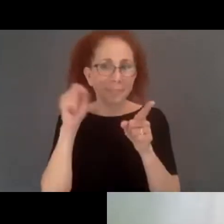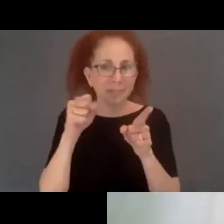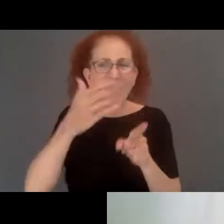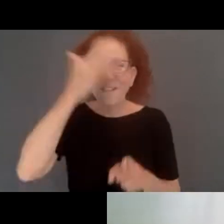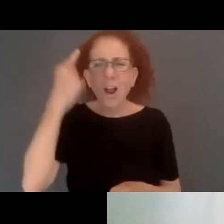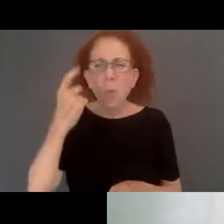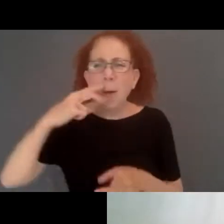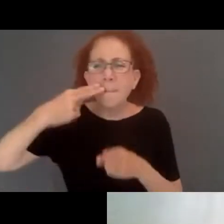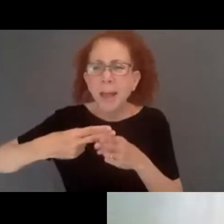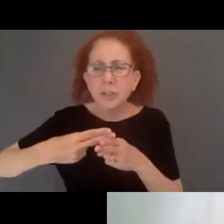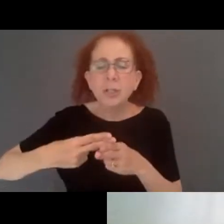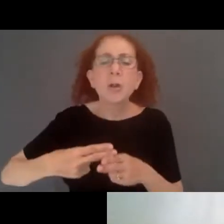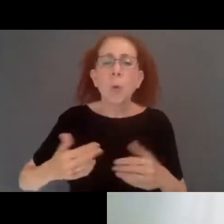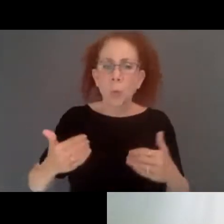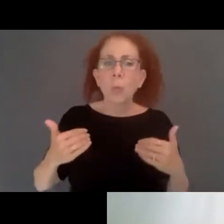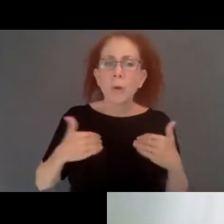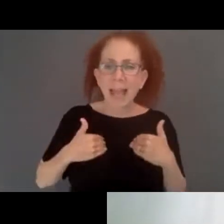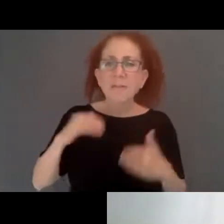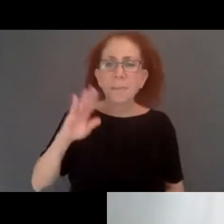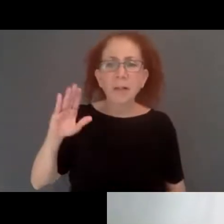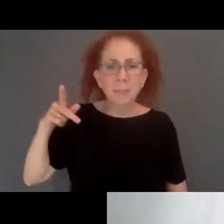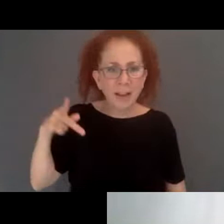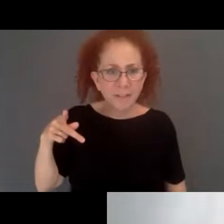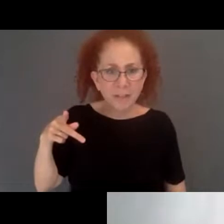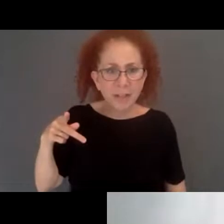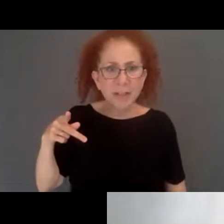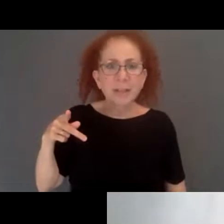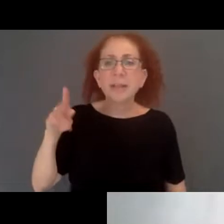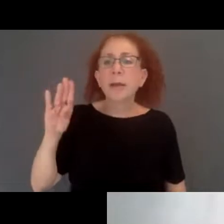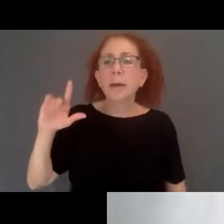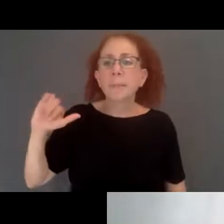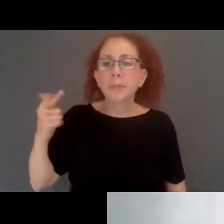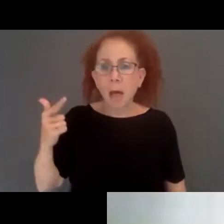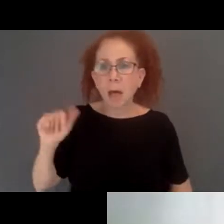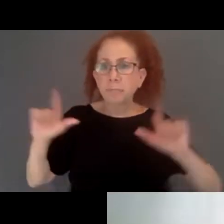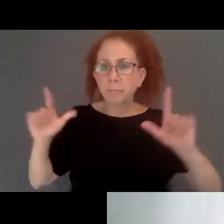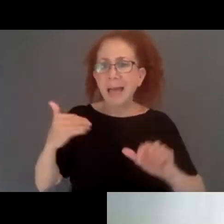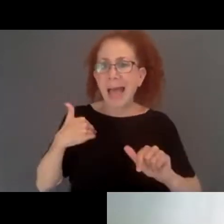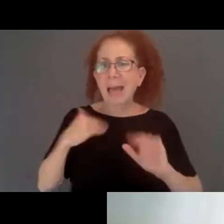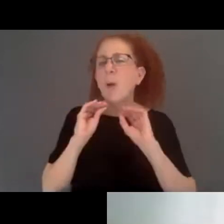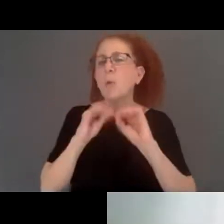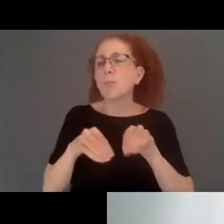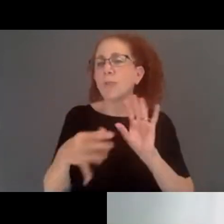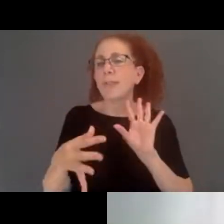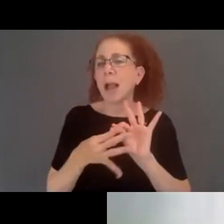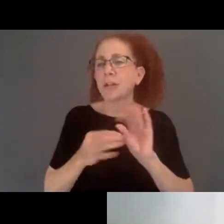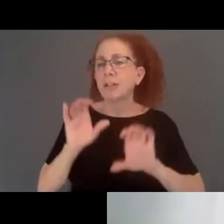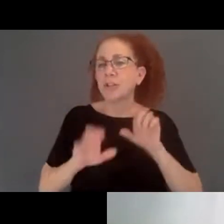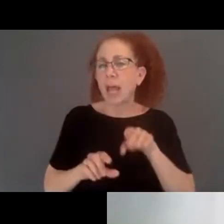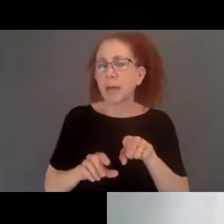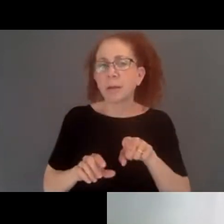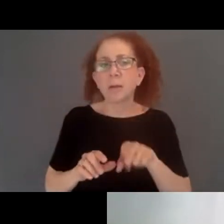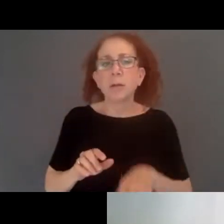to mention is that we have a Bounce Back Philly blog, and I can drop that in the chat. On